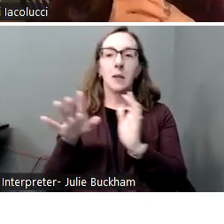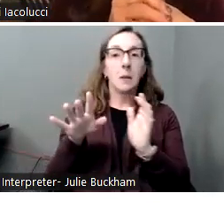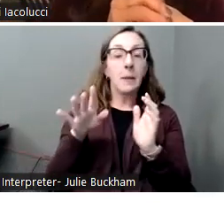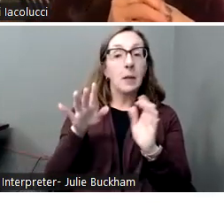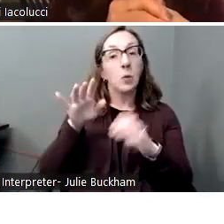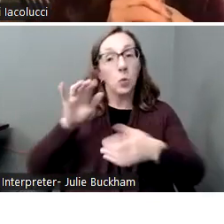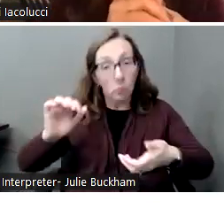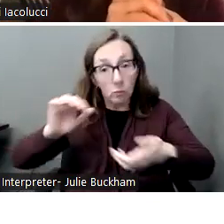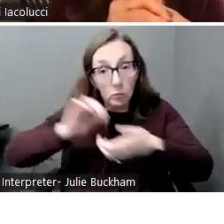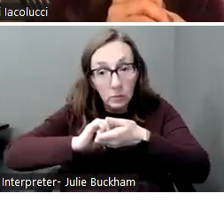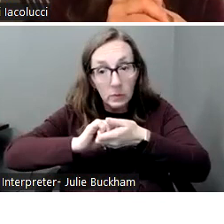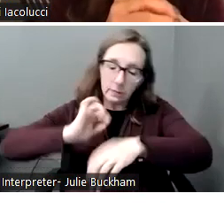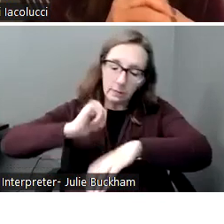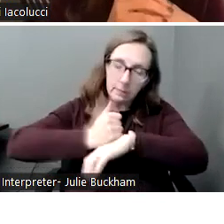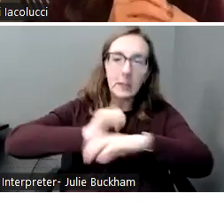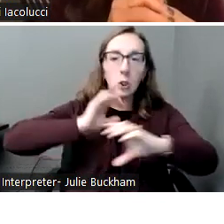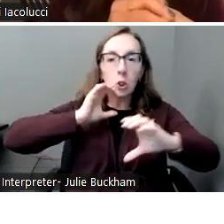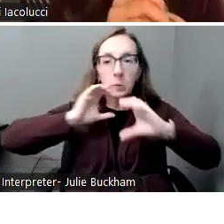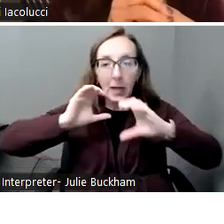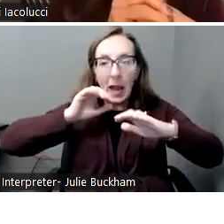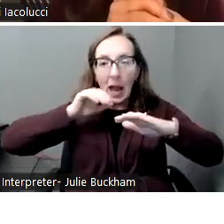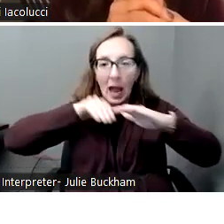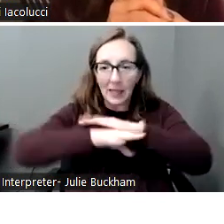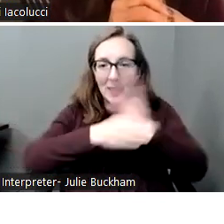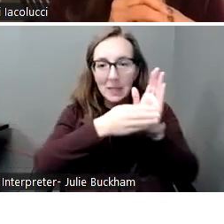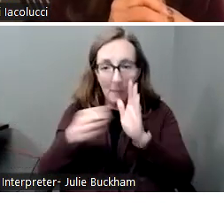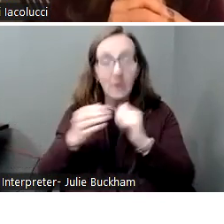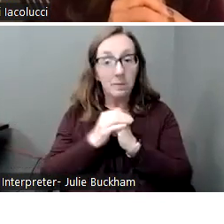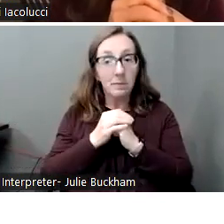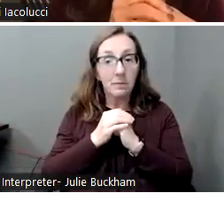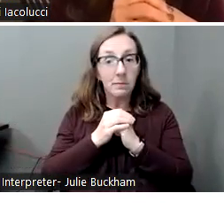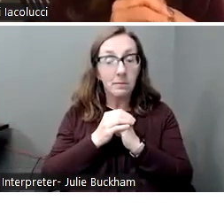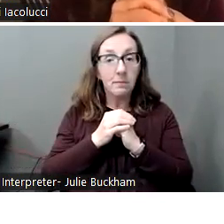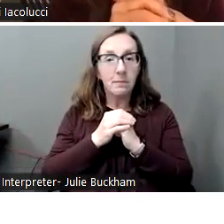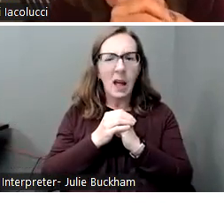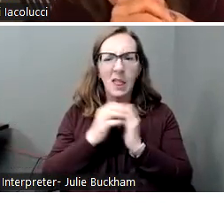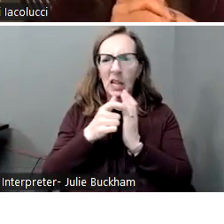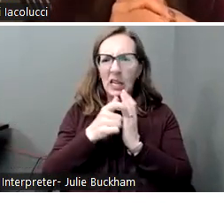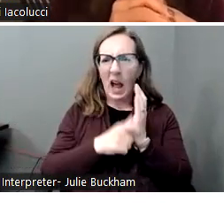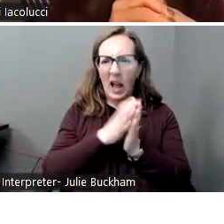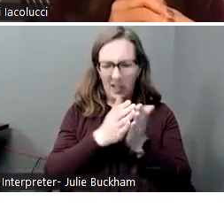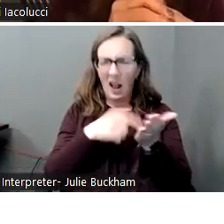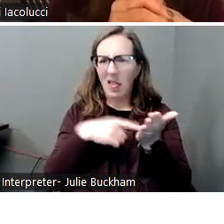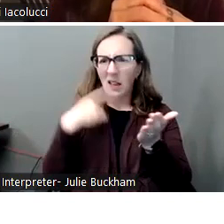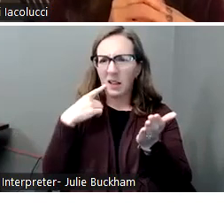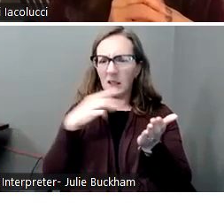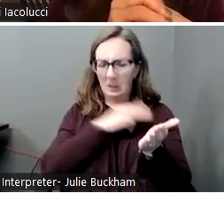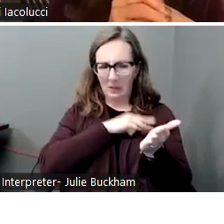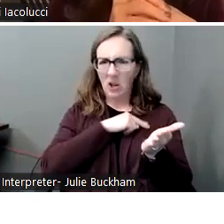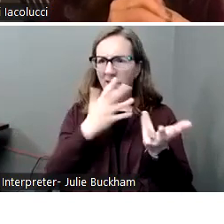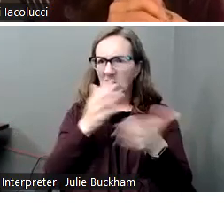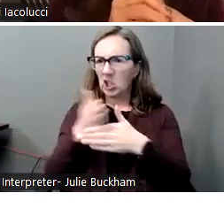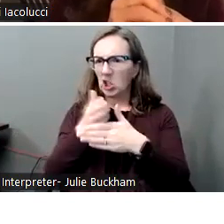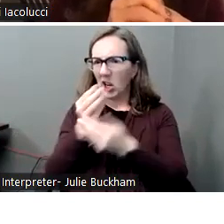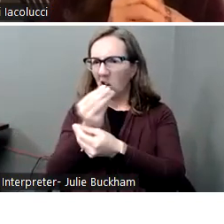developing a communication access plan. There is one that's available in the guide, which I believe Michelle has shared with you, where